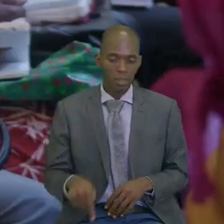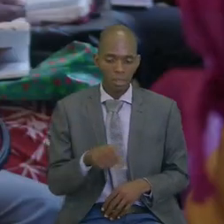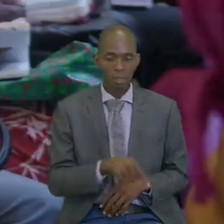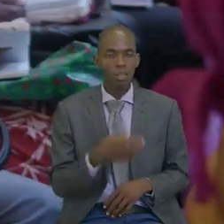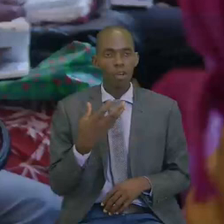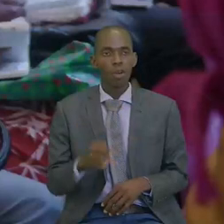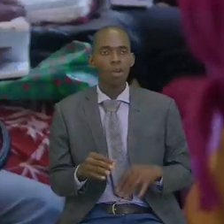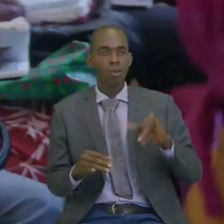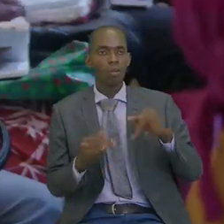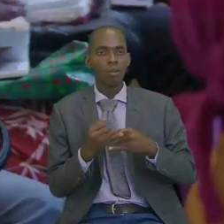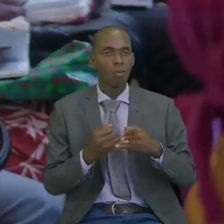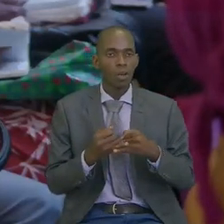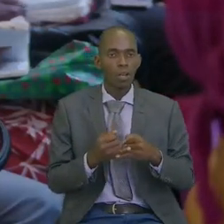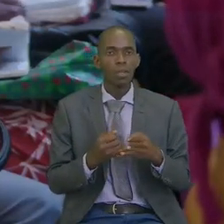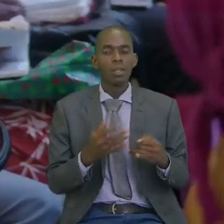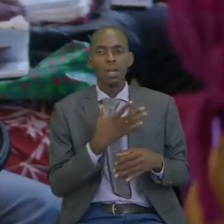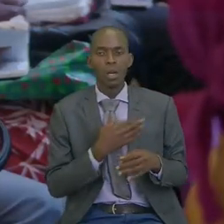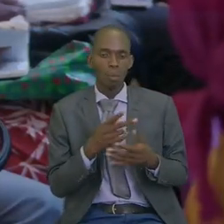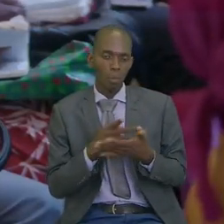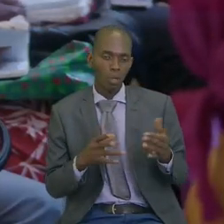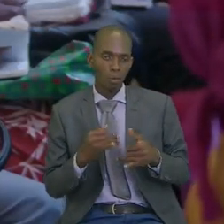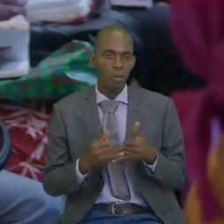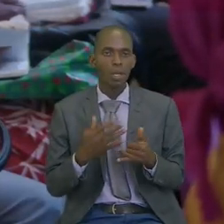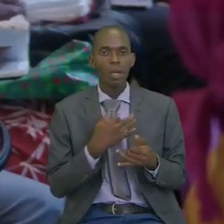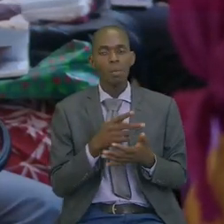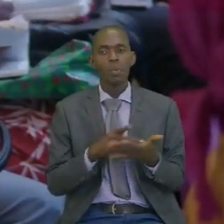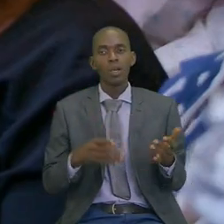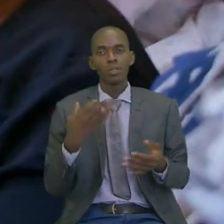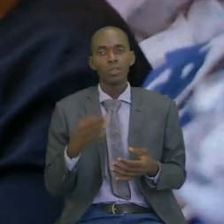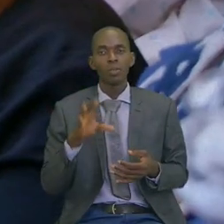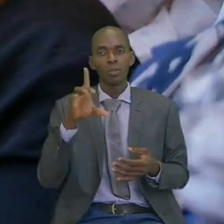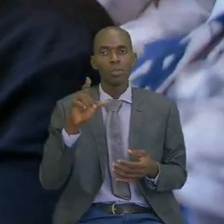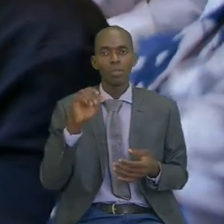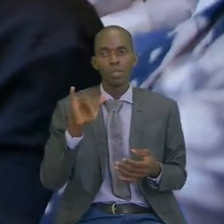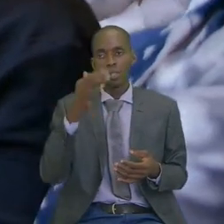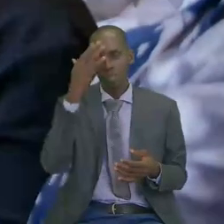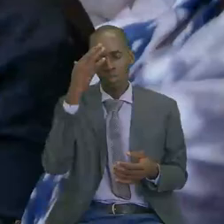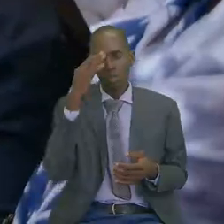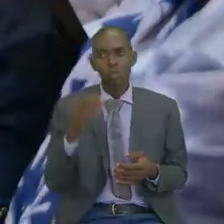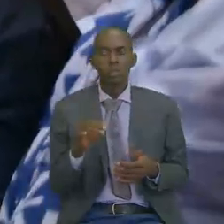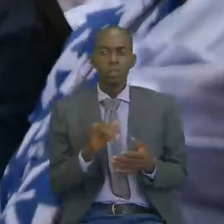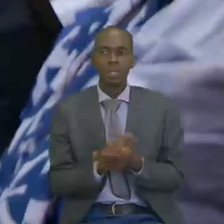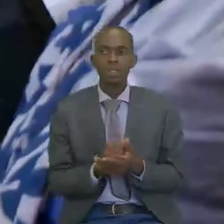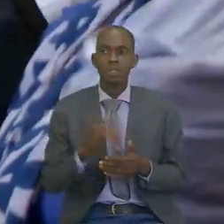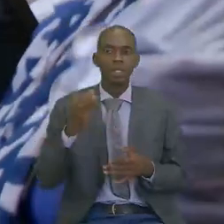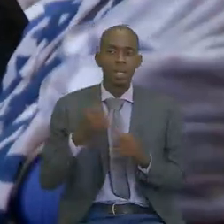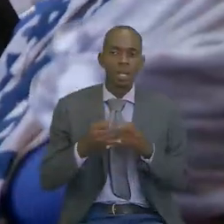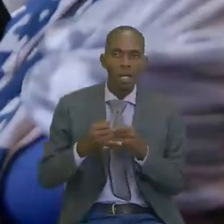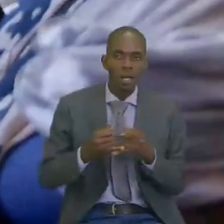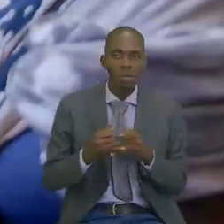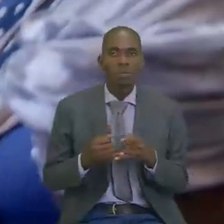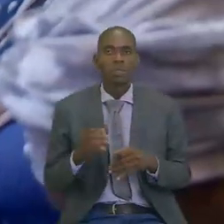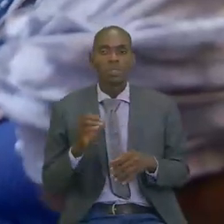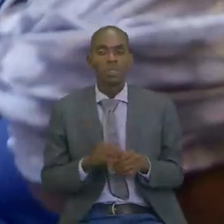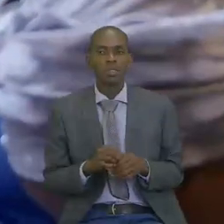feet part iron and part of clay. You know, iron, the Roman government, they were